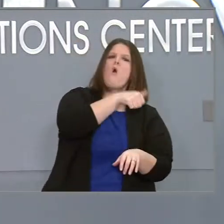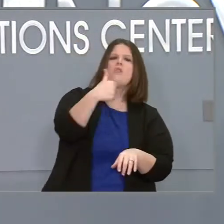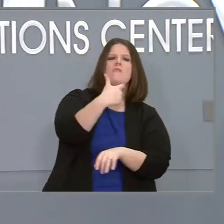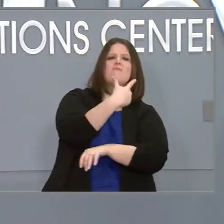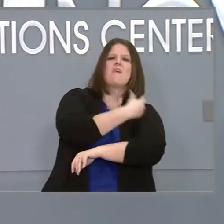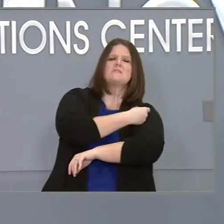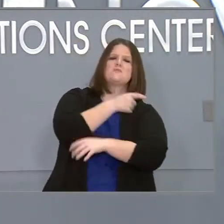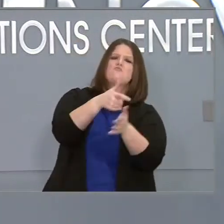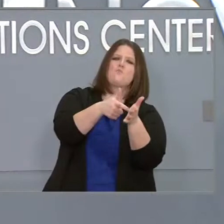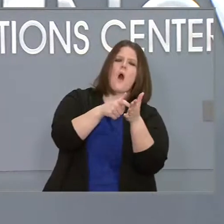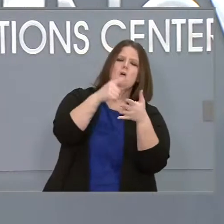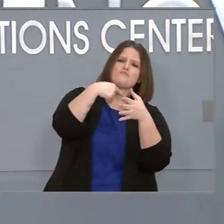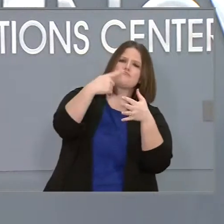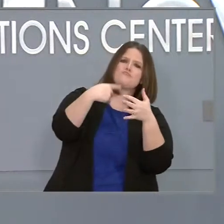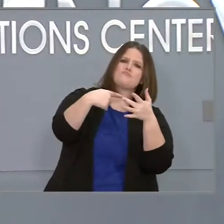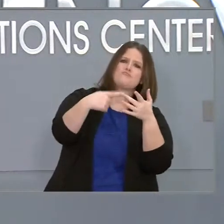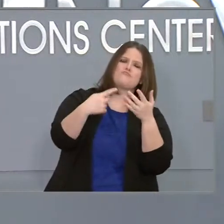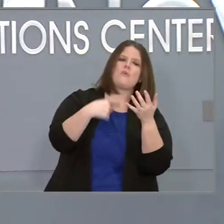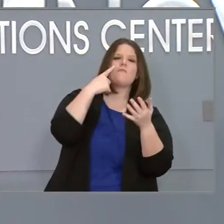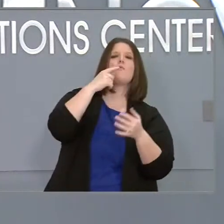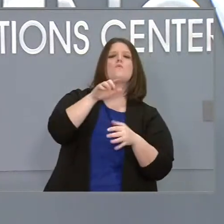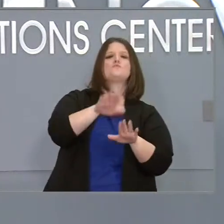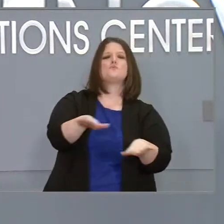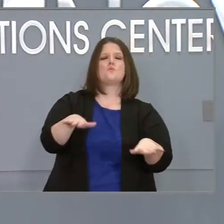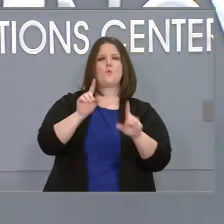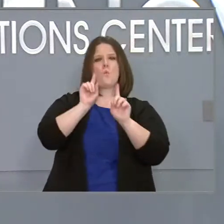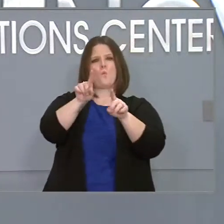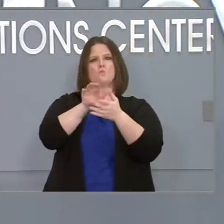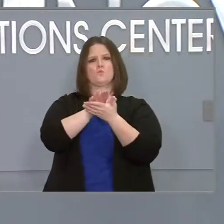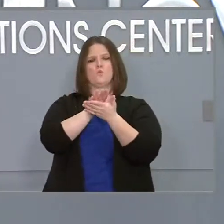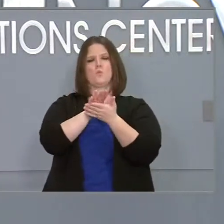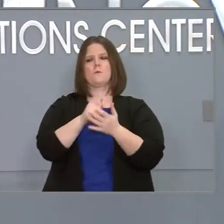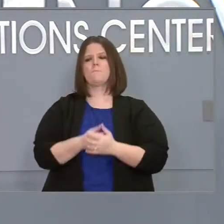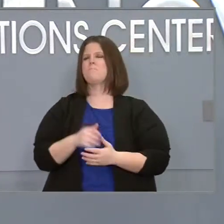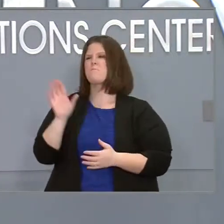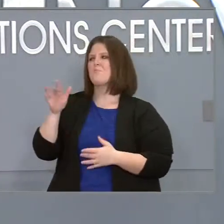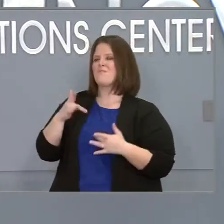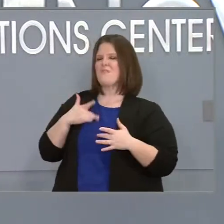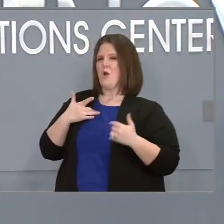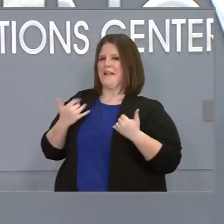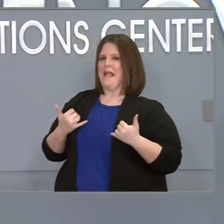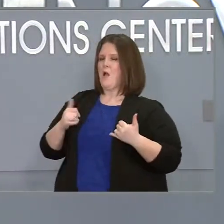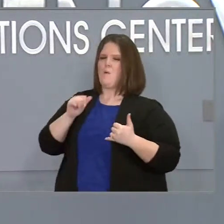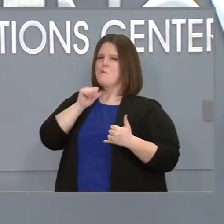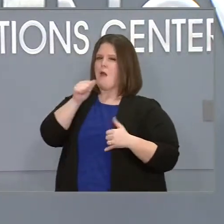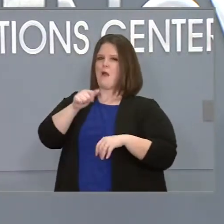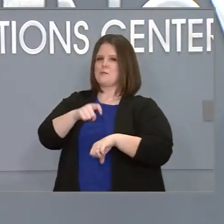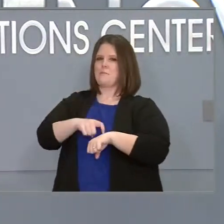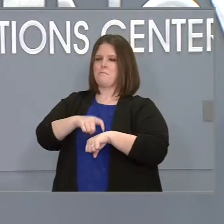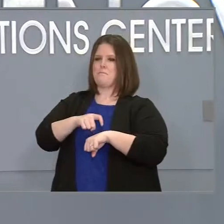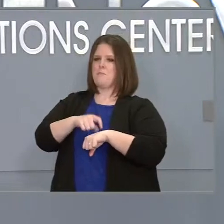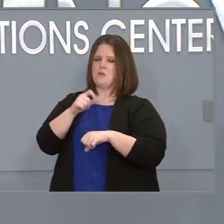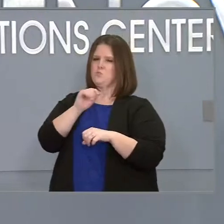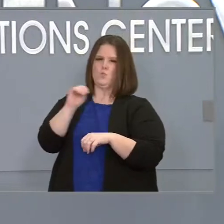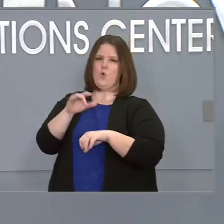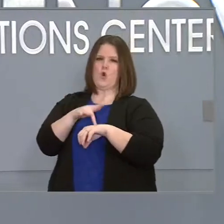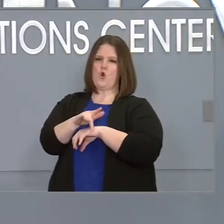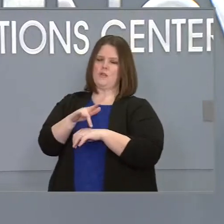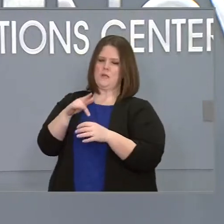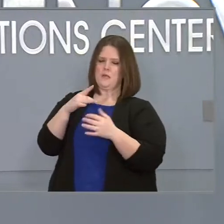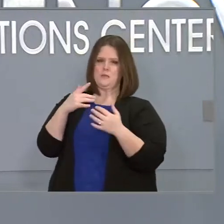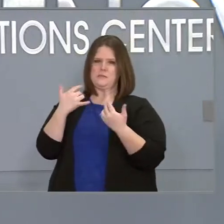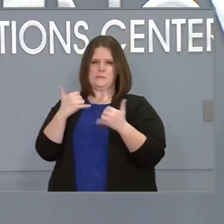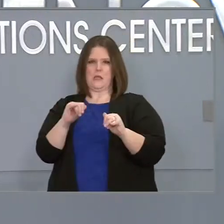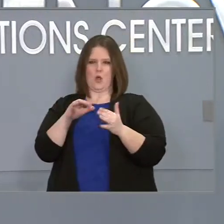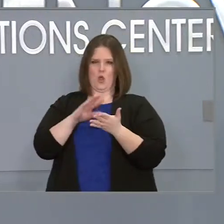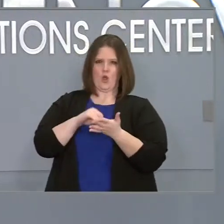I continue to say it's premature to talk about mandates. As you saw from the numbers we presented today, our vaccine rates in our